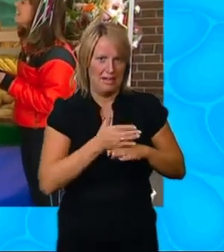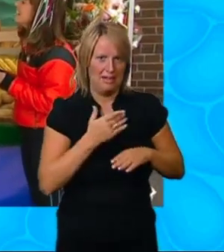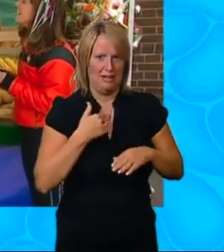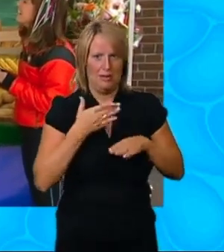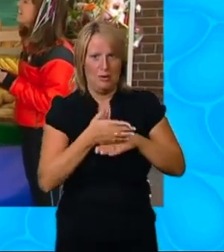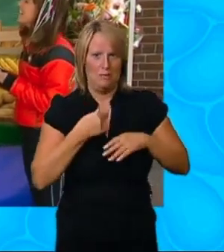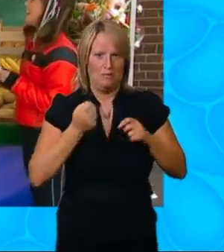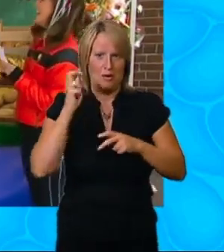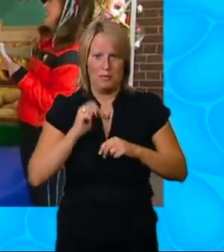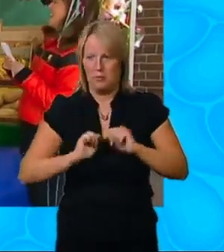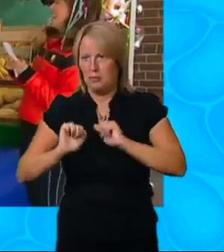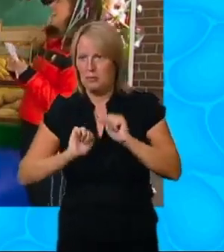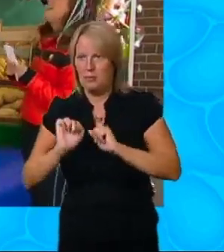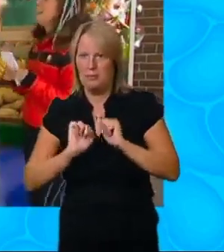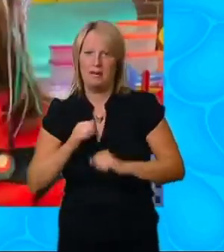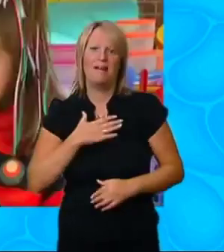me favourite bus cleaner.